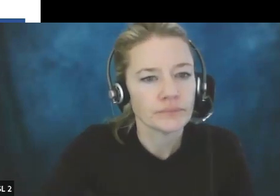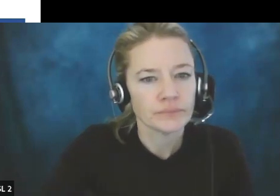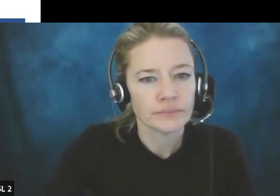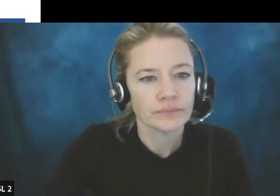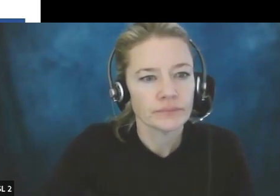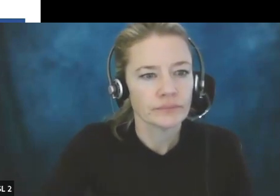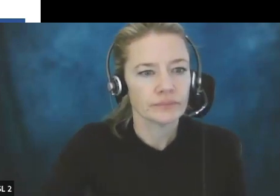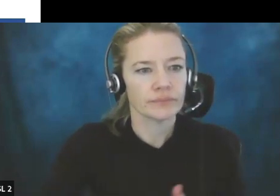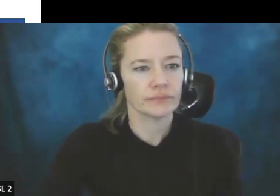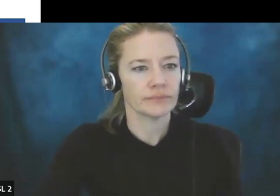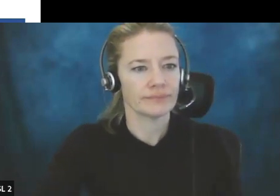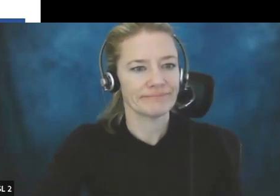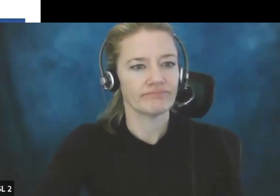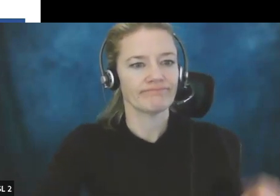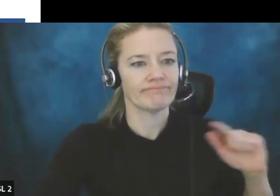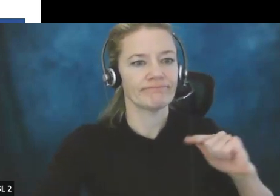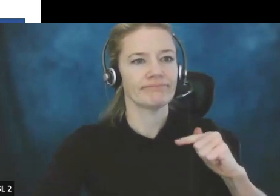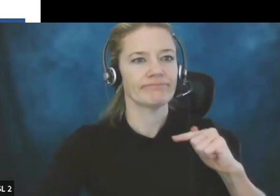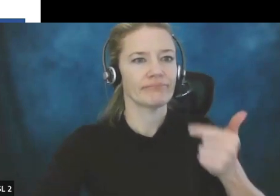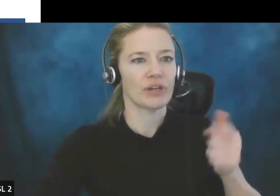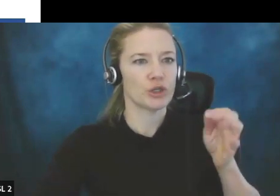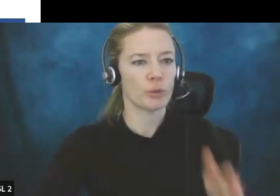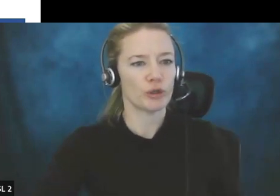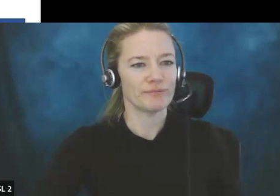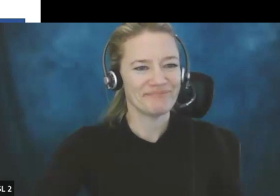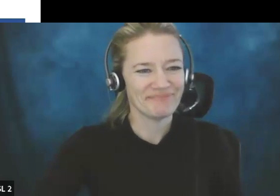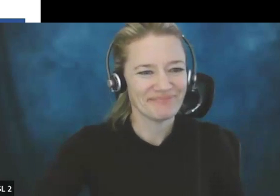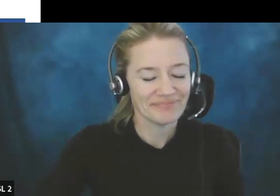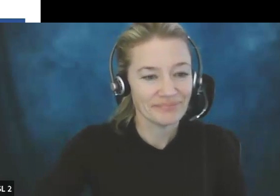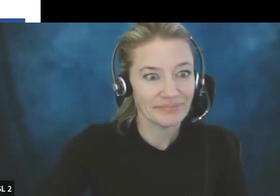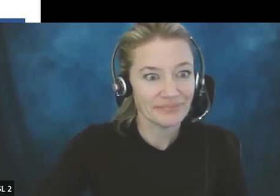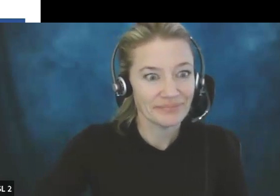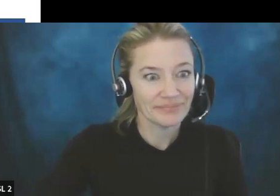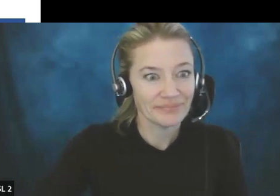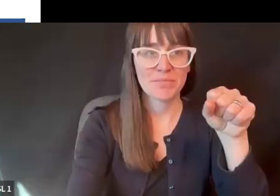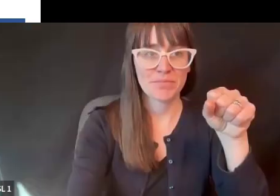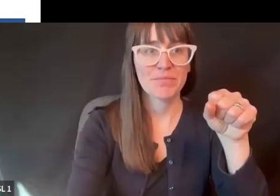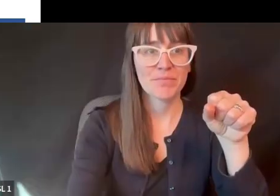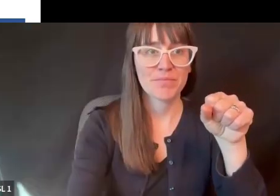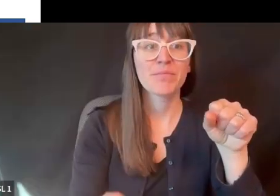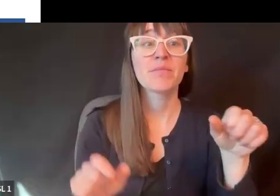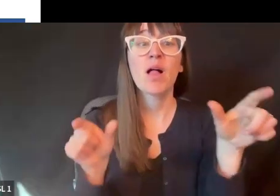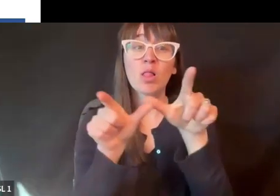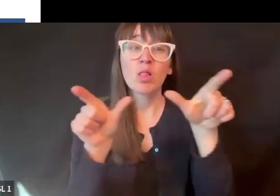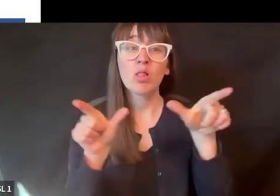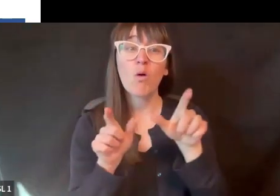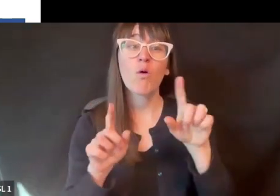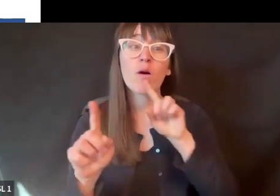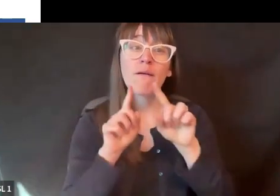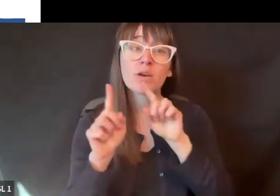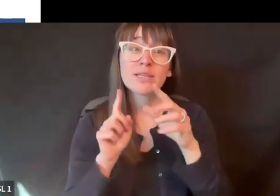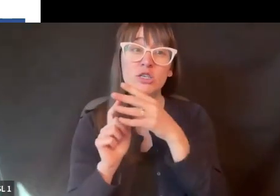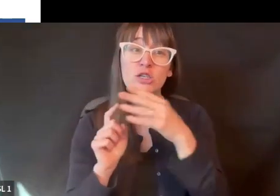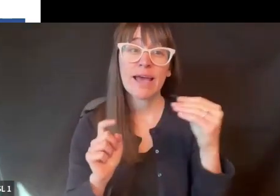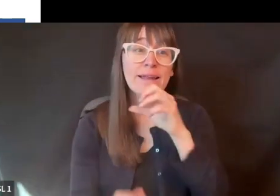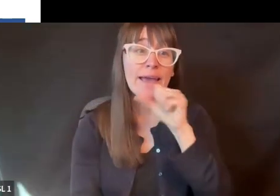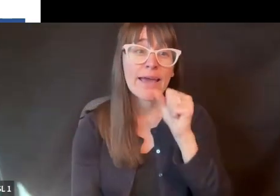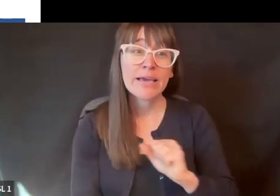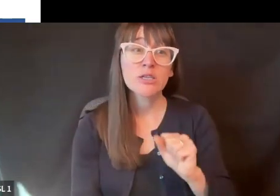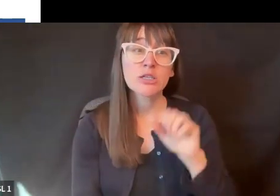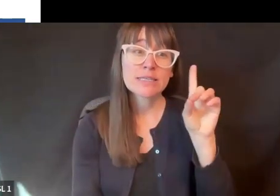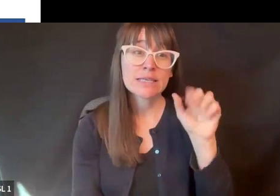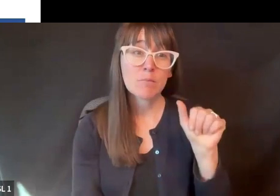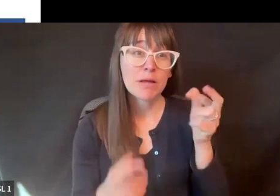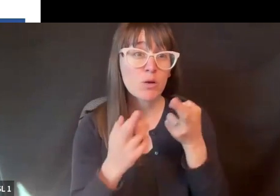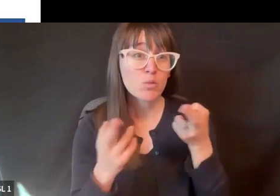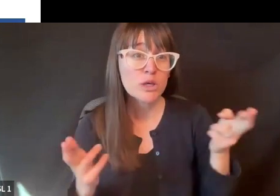California's Aging and Disability Resource Connection history. Because those local level conversations and the aging and disability resource